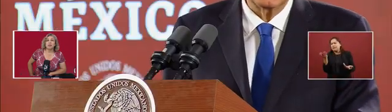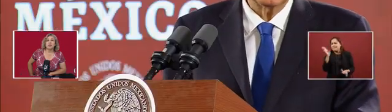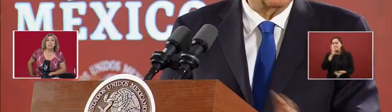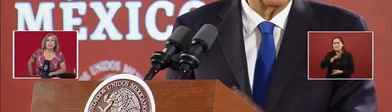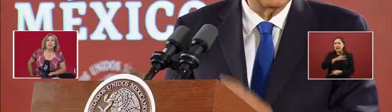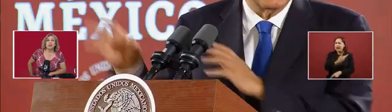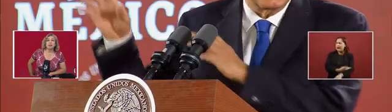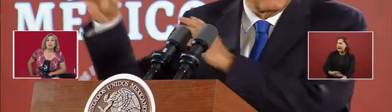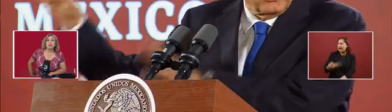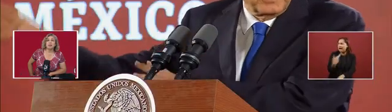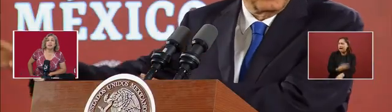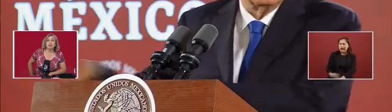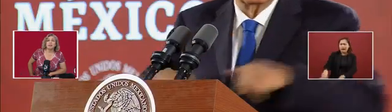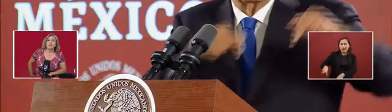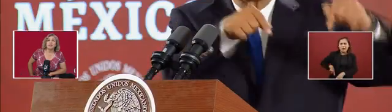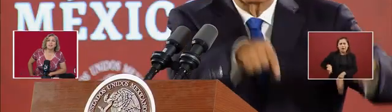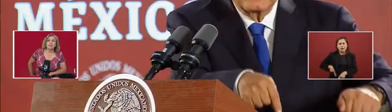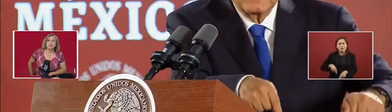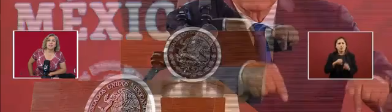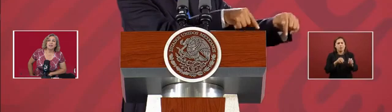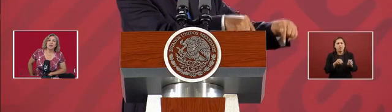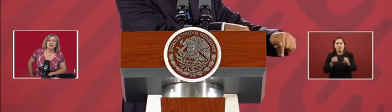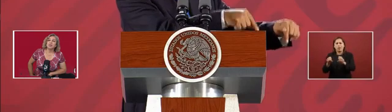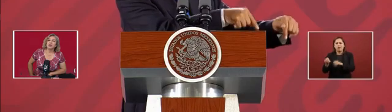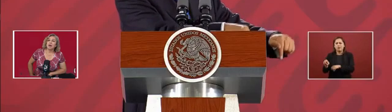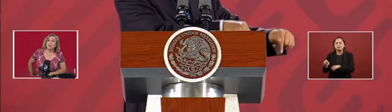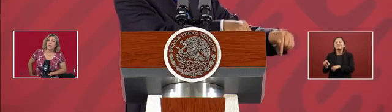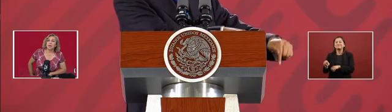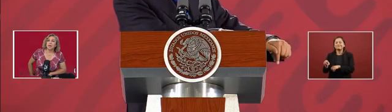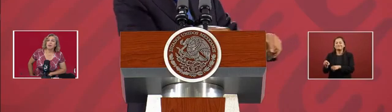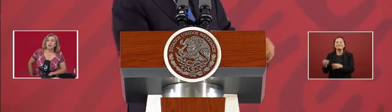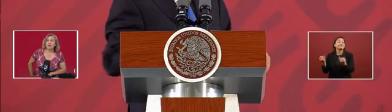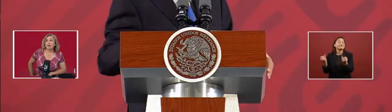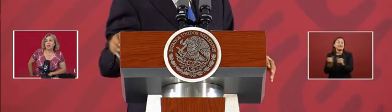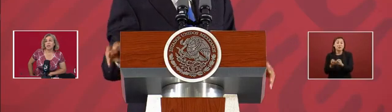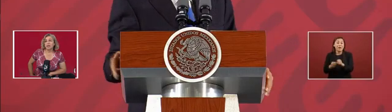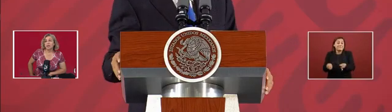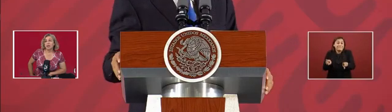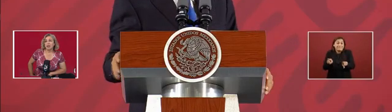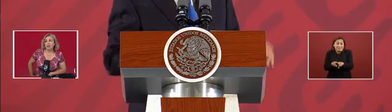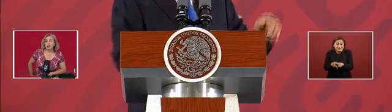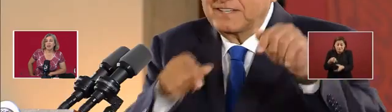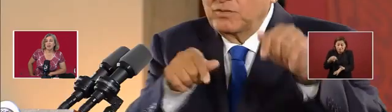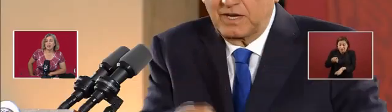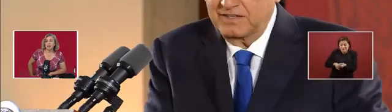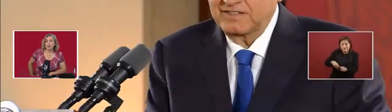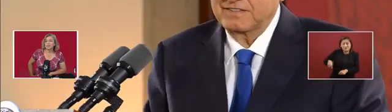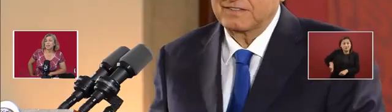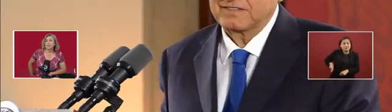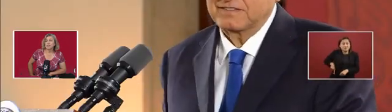they could make business deals. Entonces, And that la transformación significa transformation